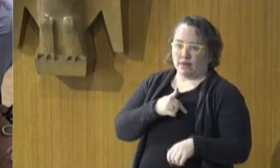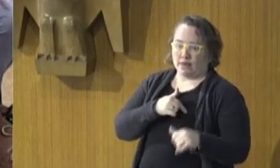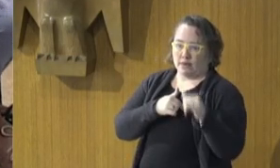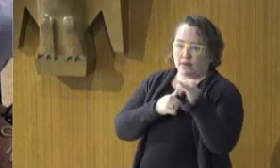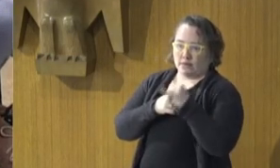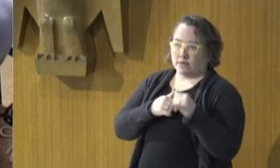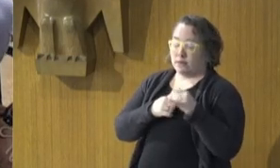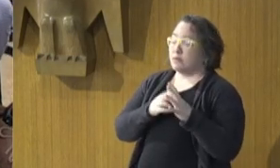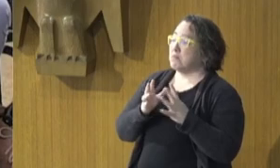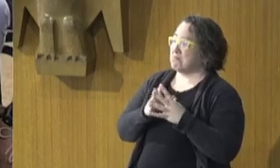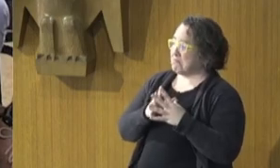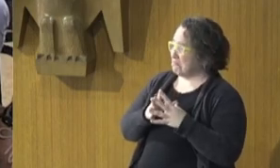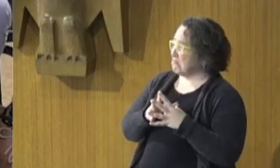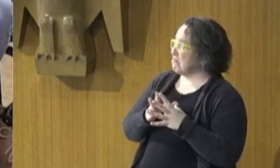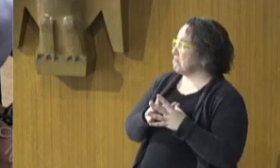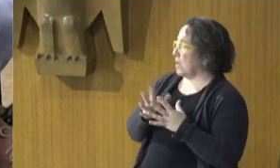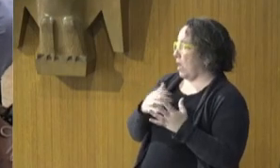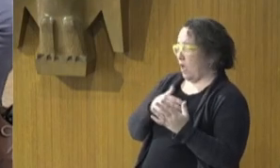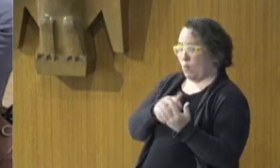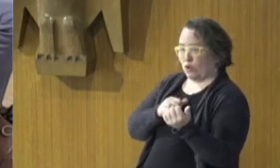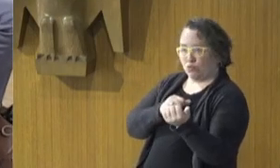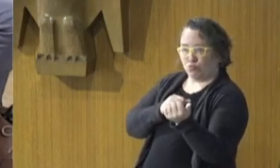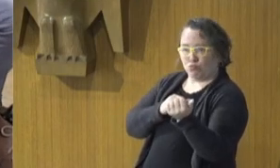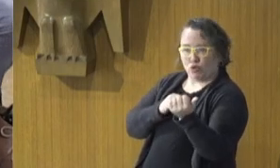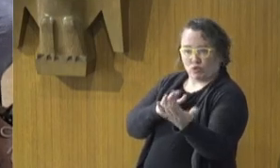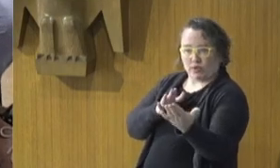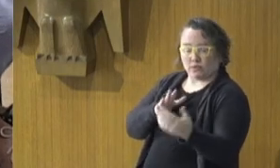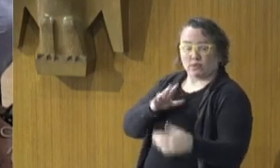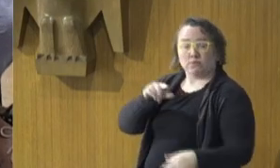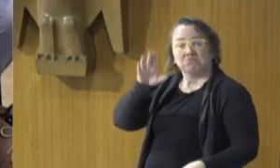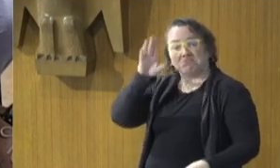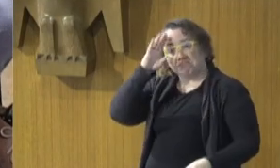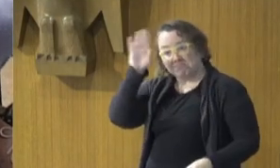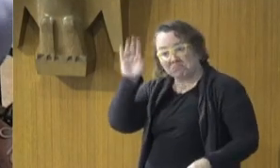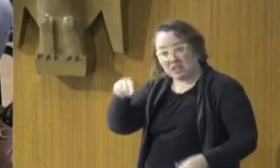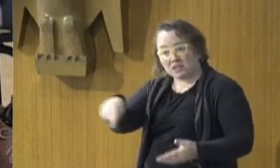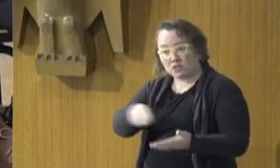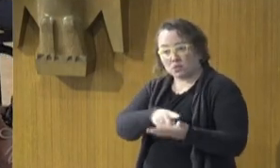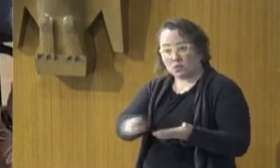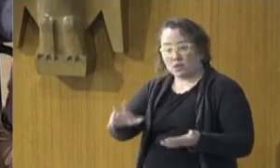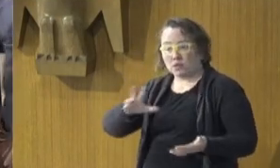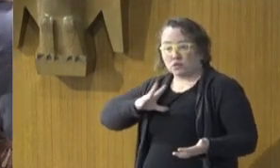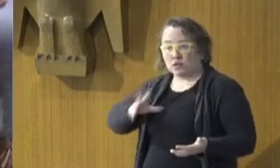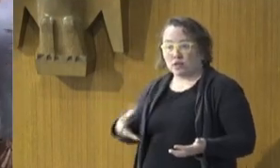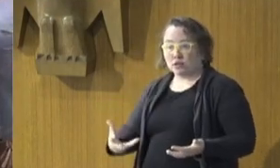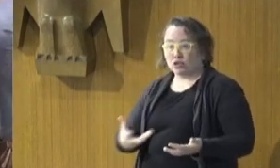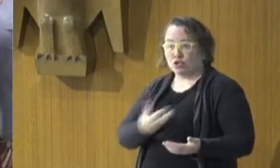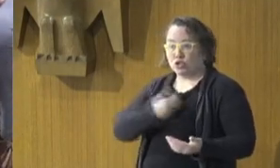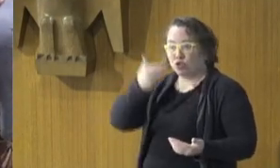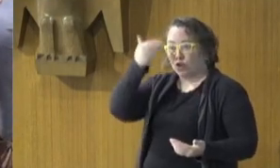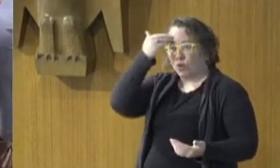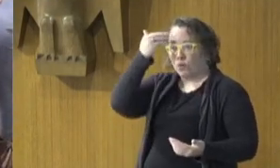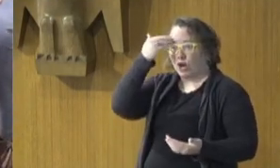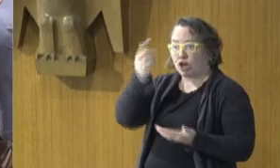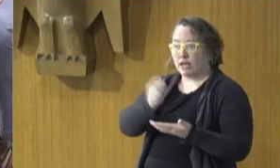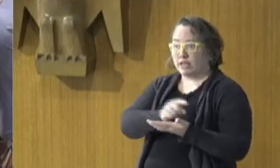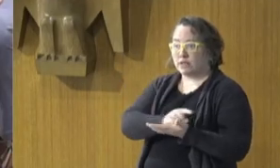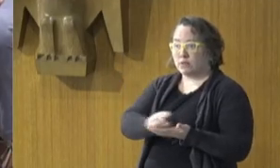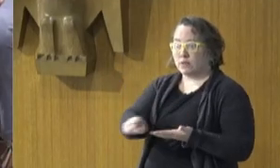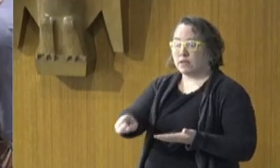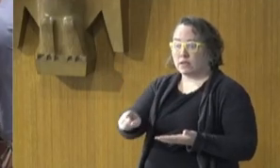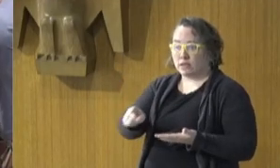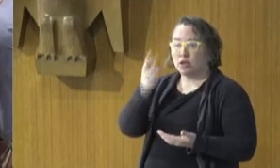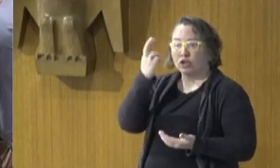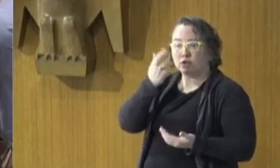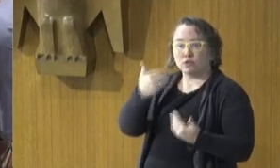address that and say, you know, first of all, this is Transgender Awareness Week, a week for us to talk about trans issues, and a reason to